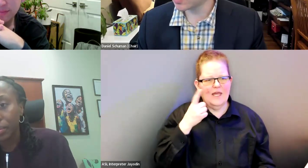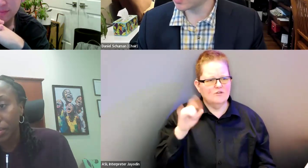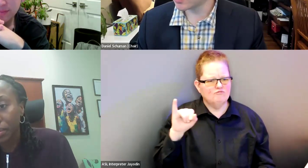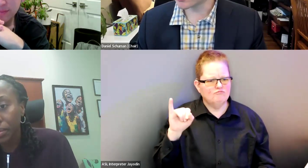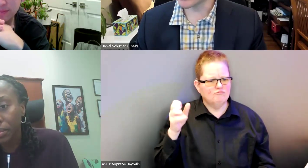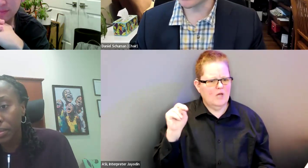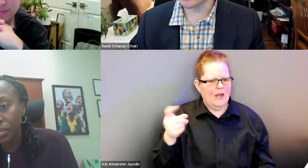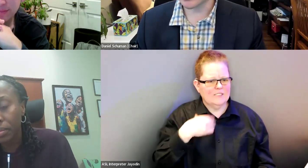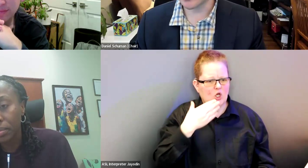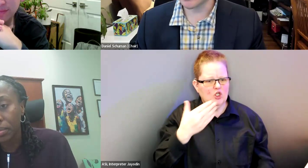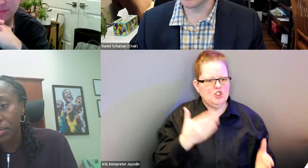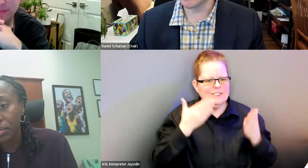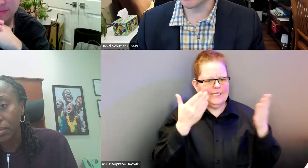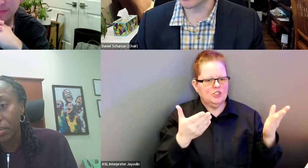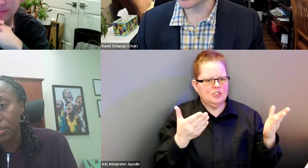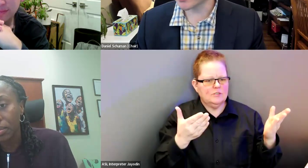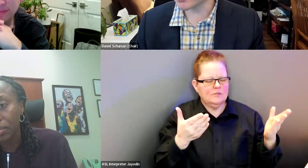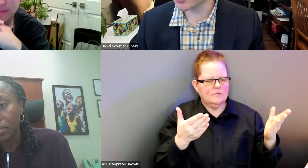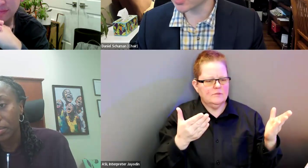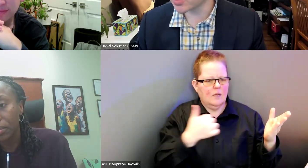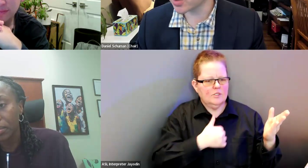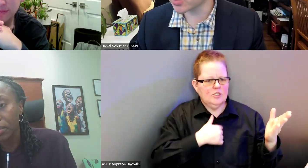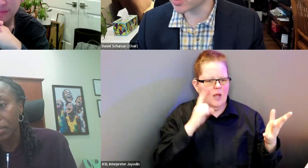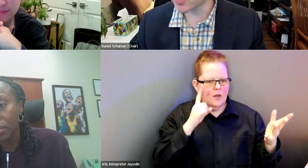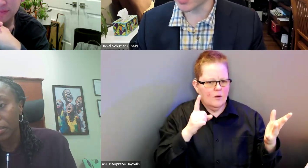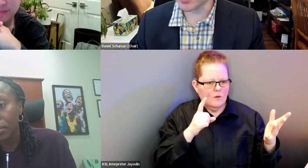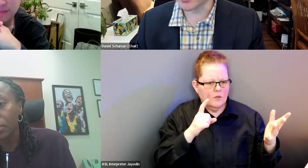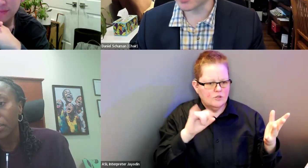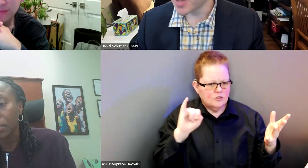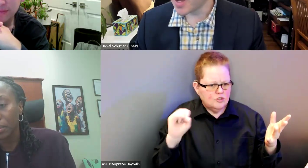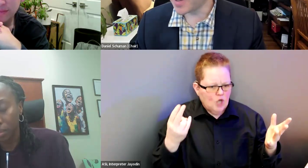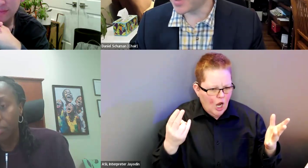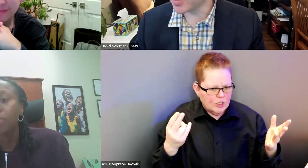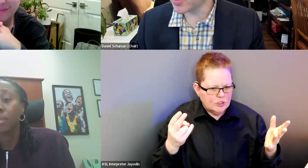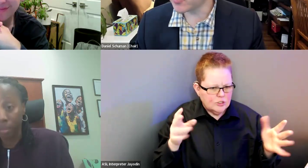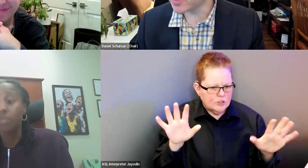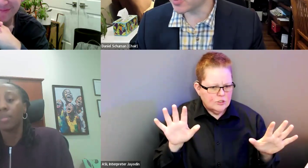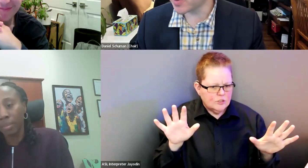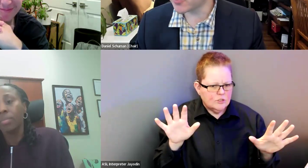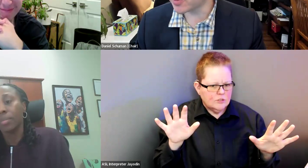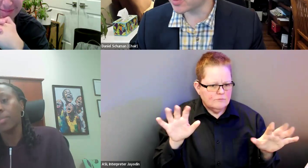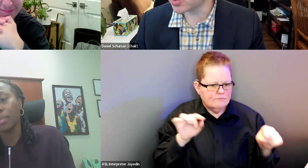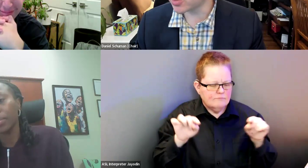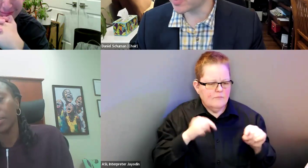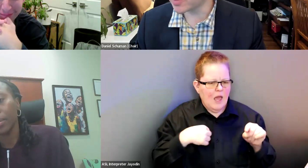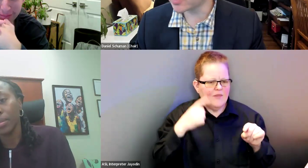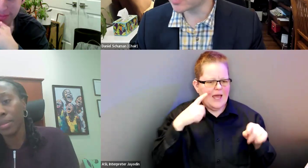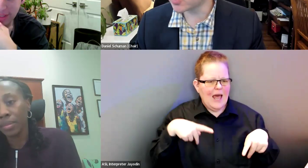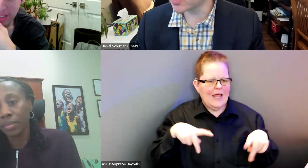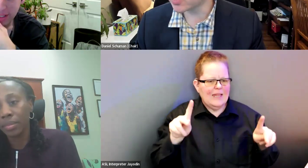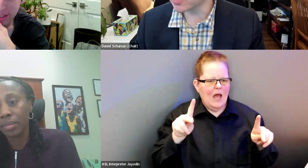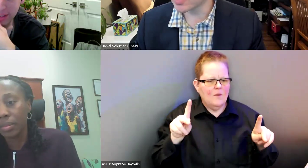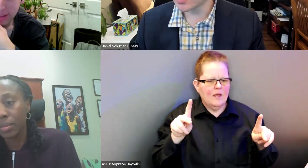oh, sorry, I don't mean to editorialize. John has a suggestion, which I think is good. Allowing flexibility by deferring to the chair depending